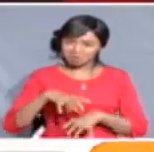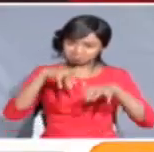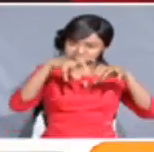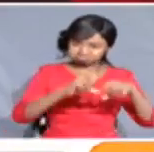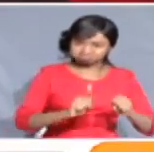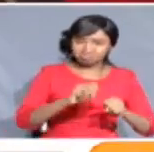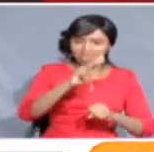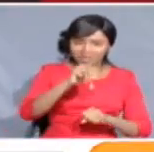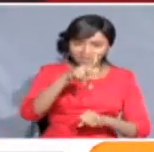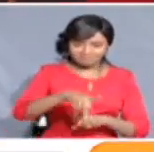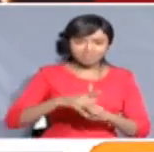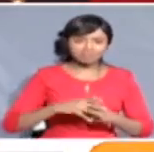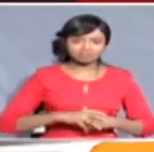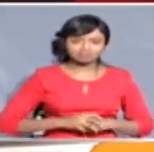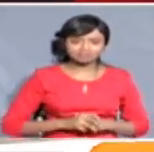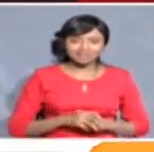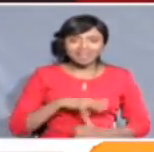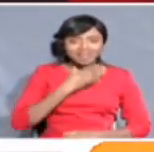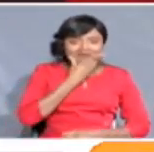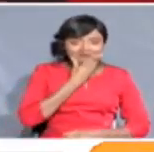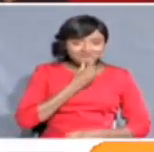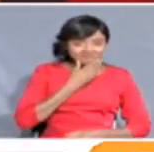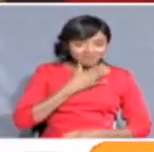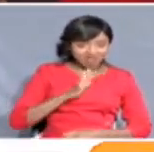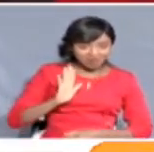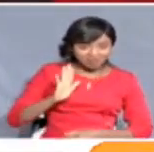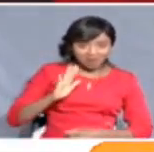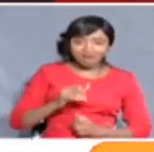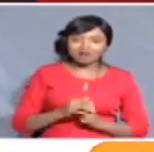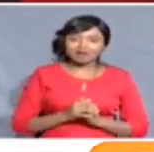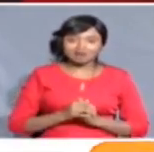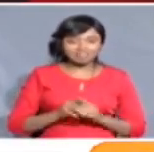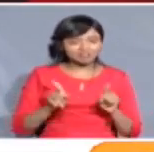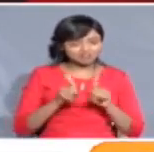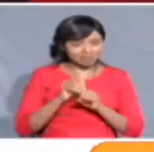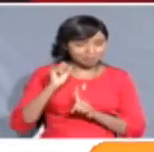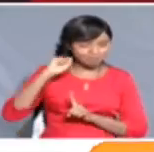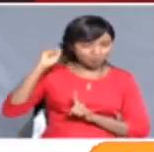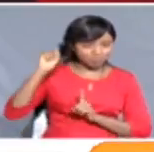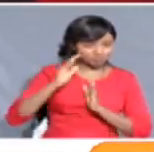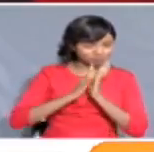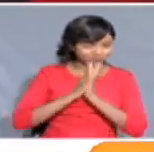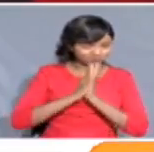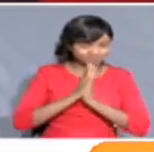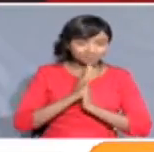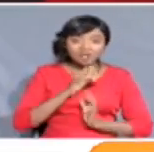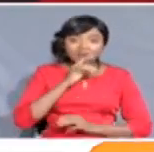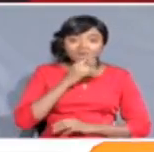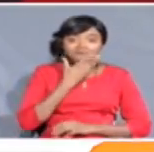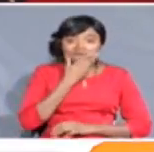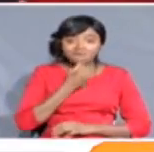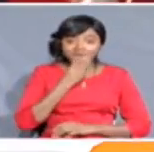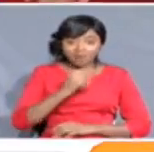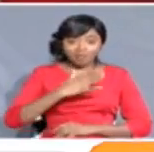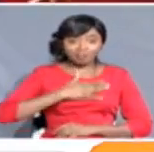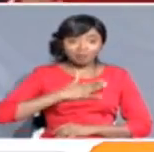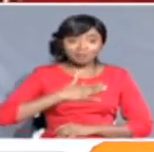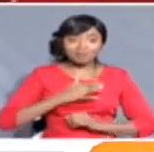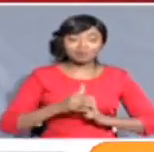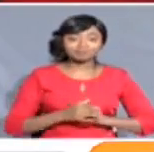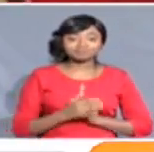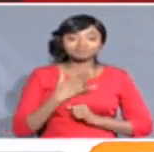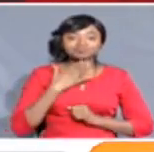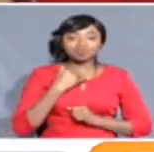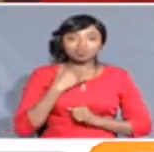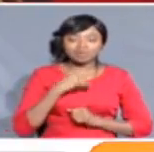parliamentary seat. Her father, Harrison Odhiambo, had political ambitions. My father was vying for